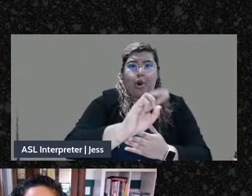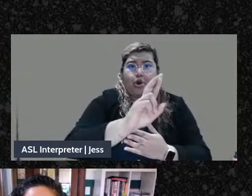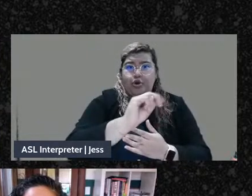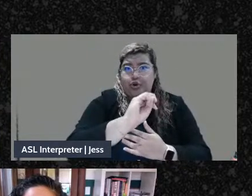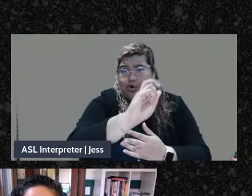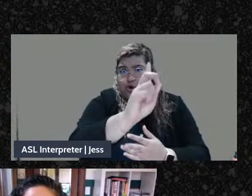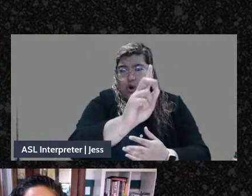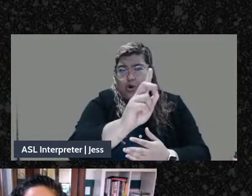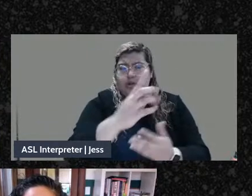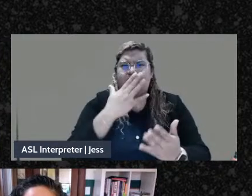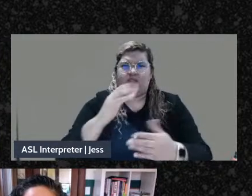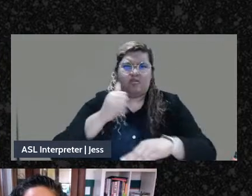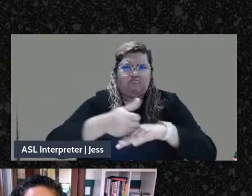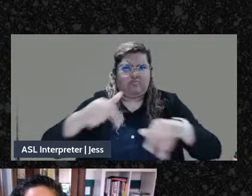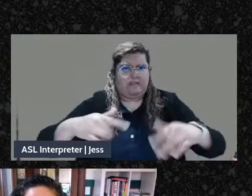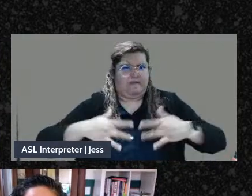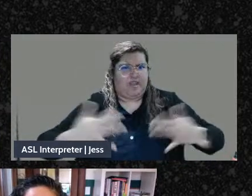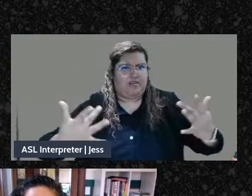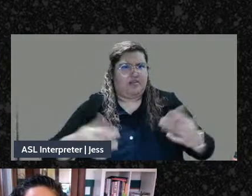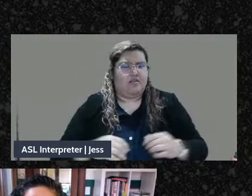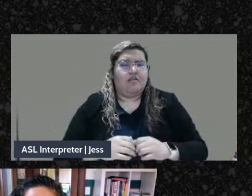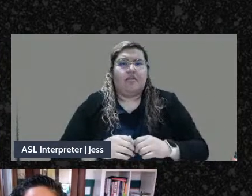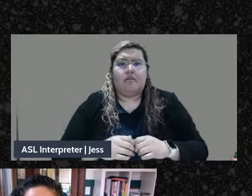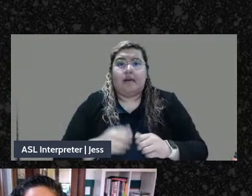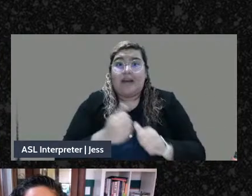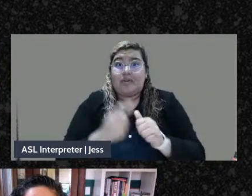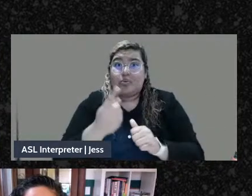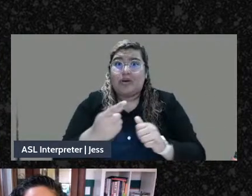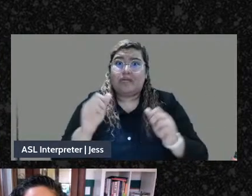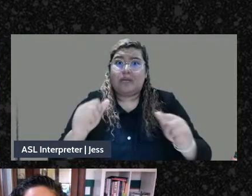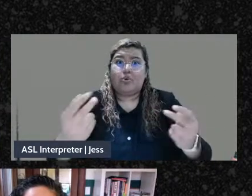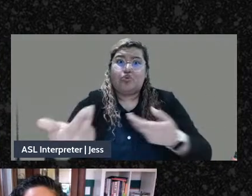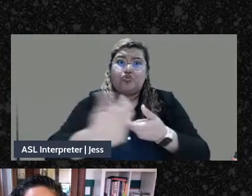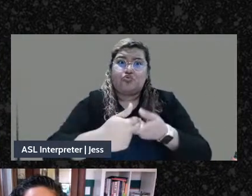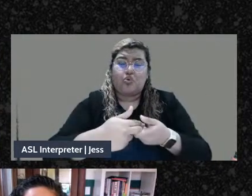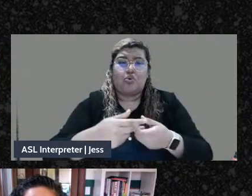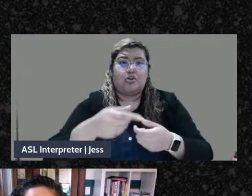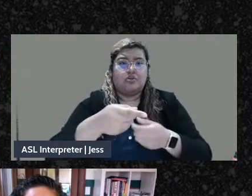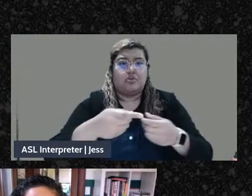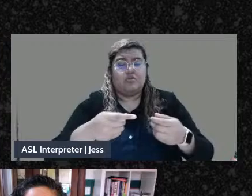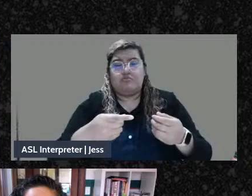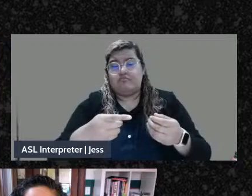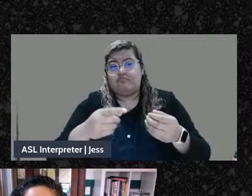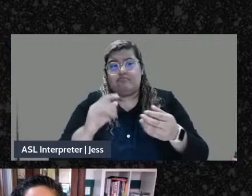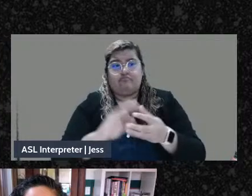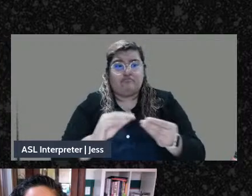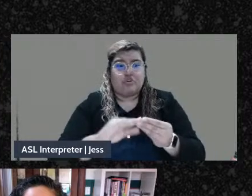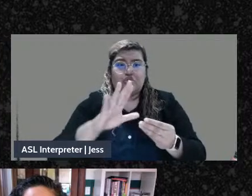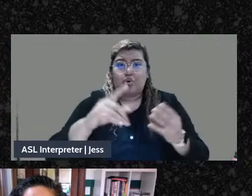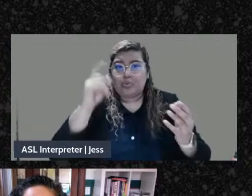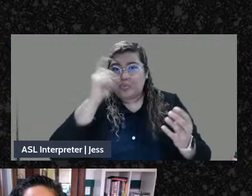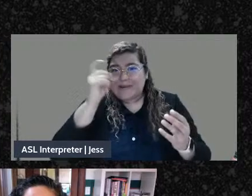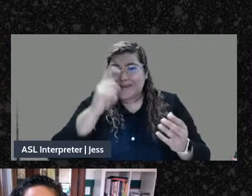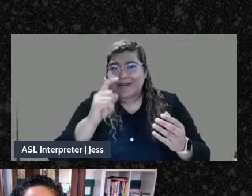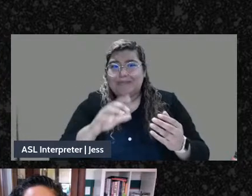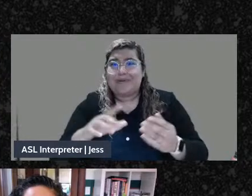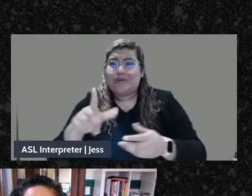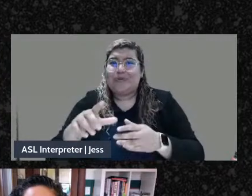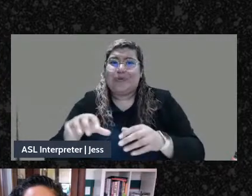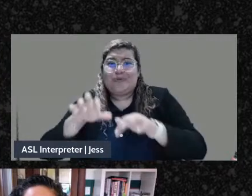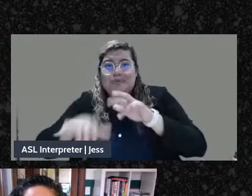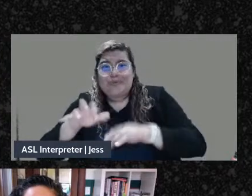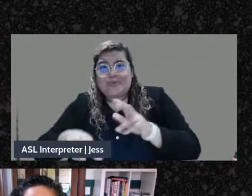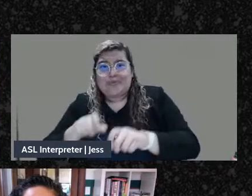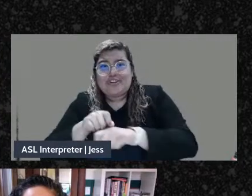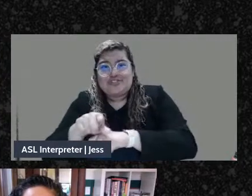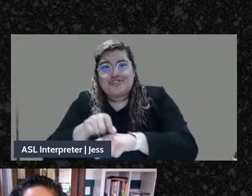happen, and to everybody who joined us and spoke all of your wisdom and questions and engagements into the chats. Exactly what we